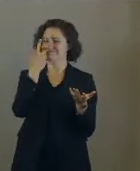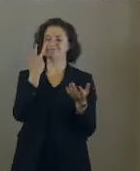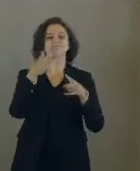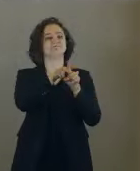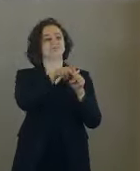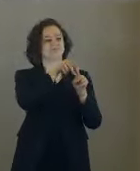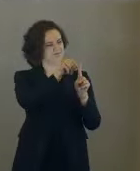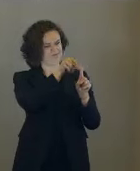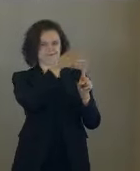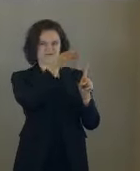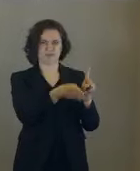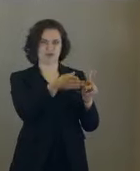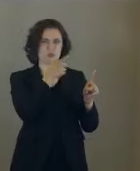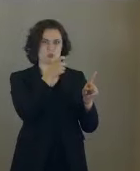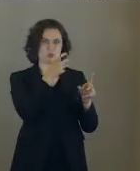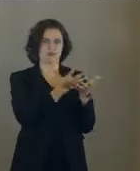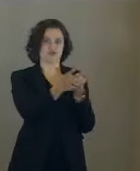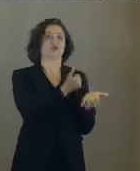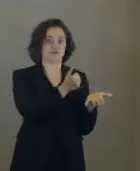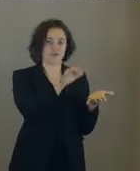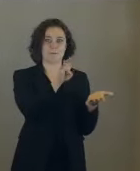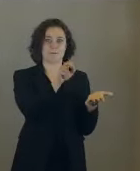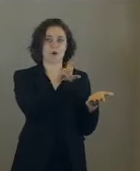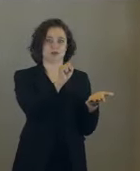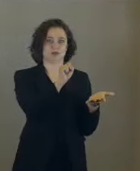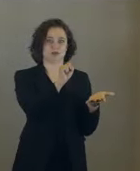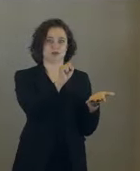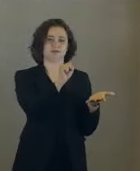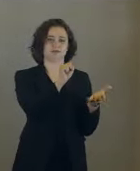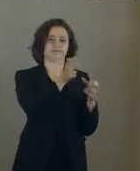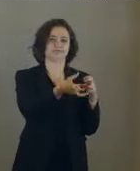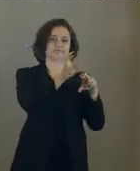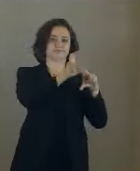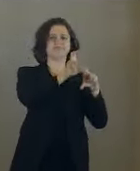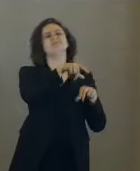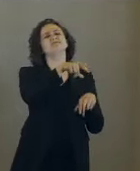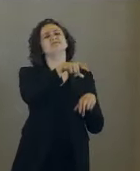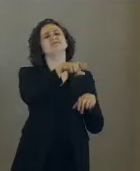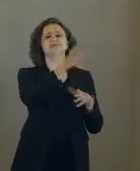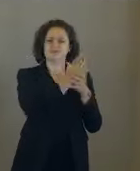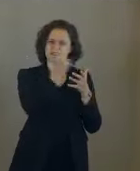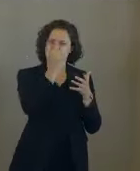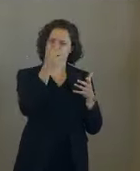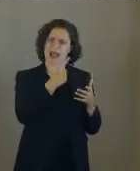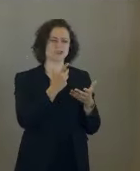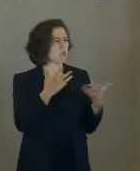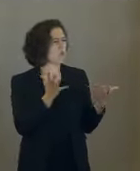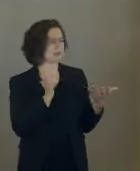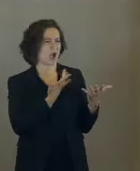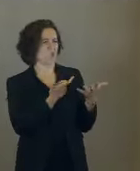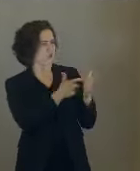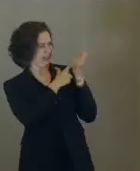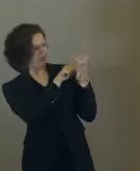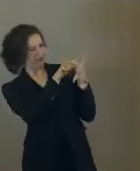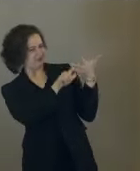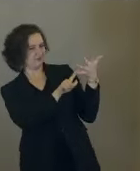is deserving of a bonus. As a matter of fact, one of the commissioners asked, what do we look at? What sort of criteria do we look at when